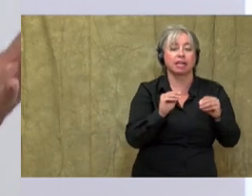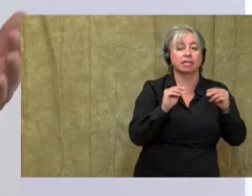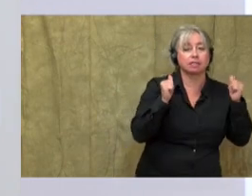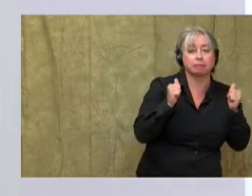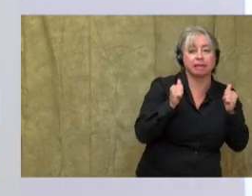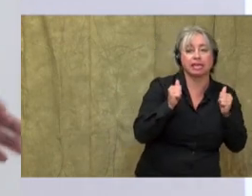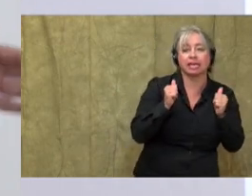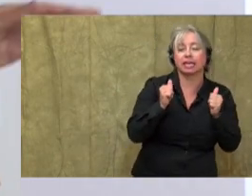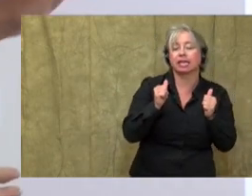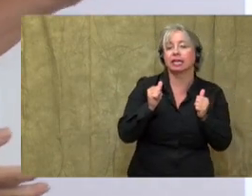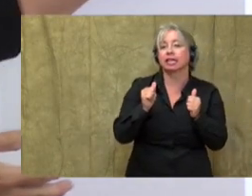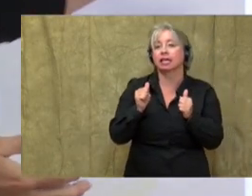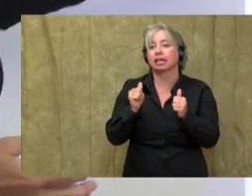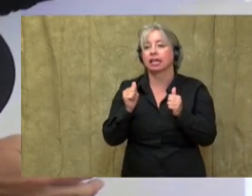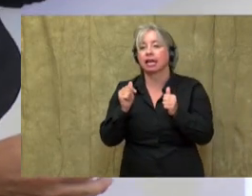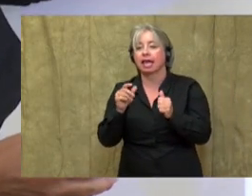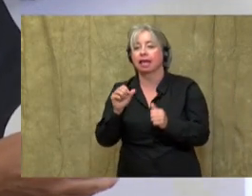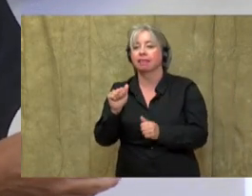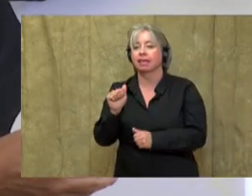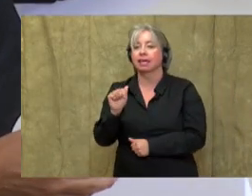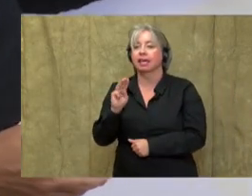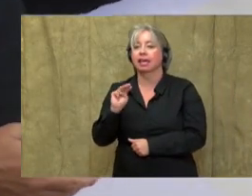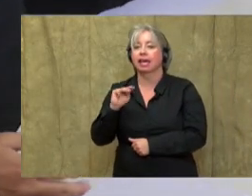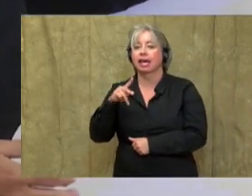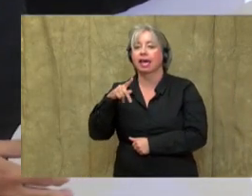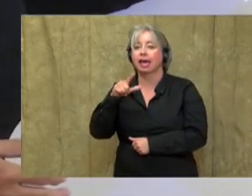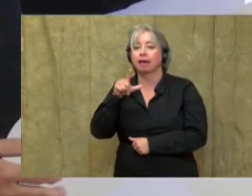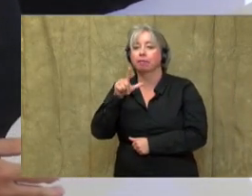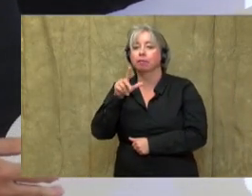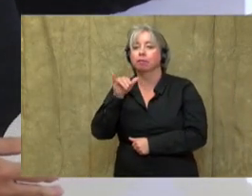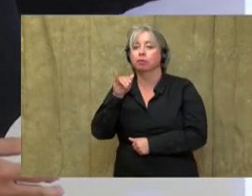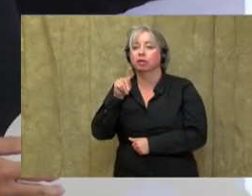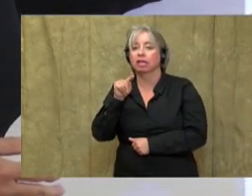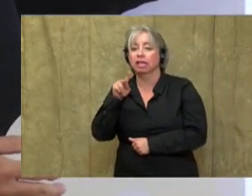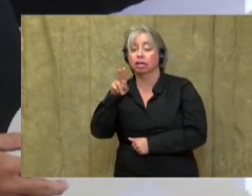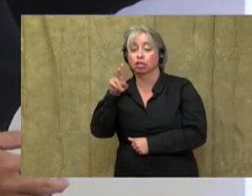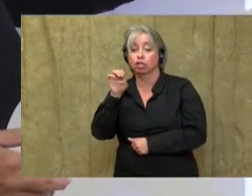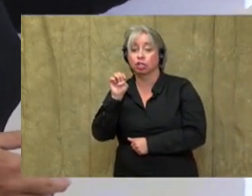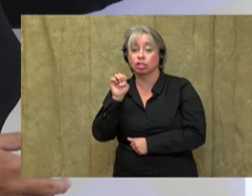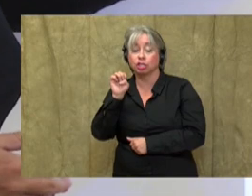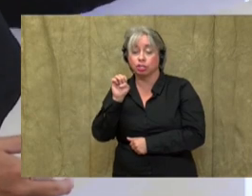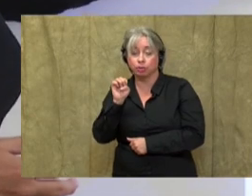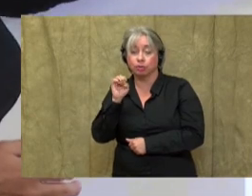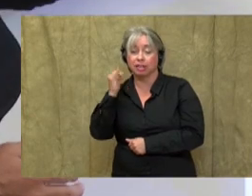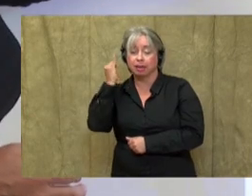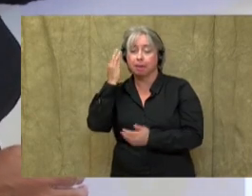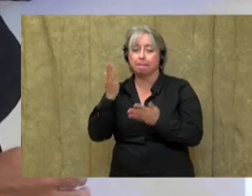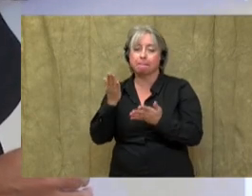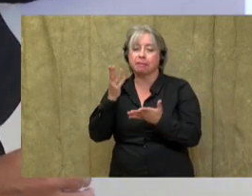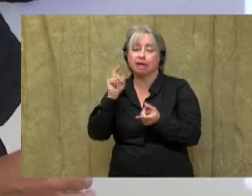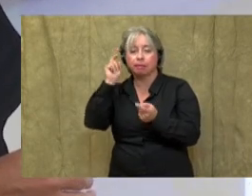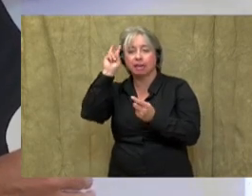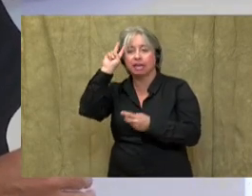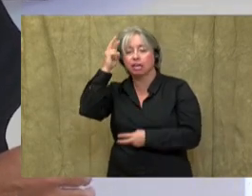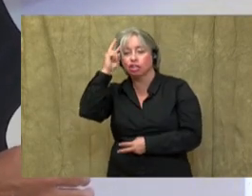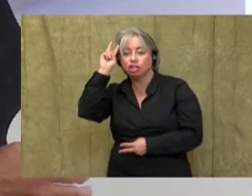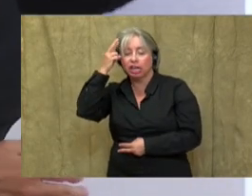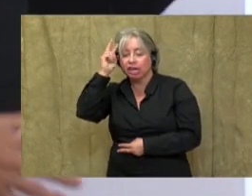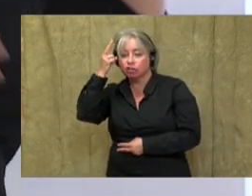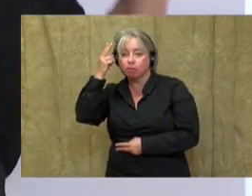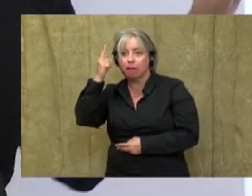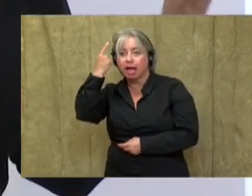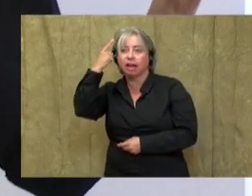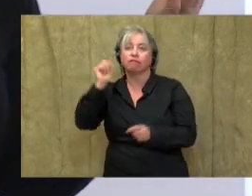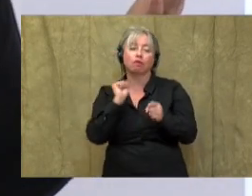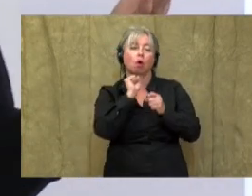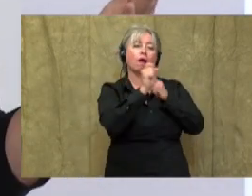they also report to see if that's something that really will change your mind if you're going to go offshore fishing or something like that. So that's